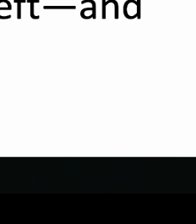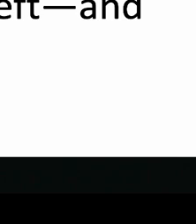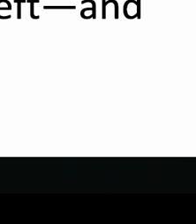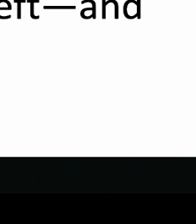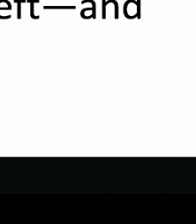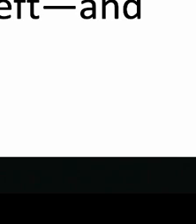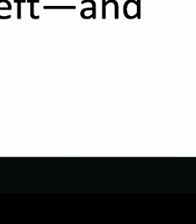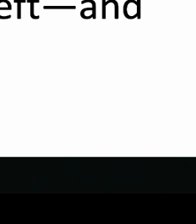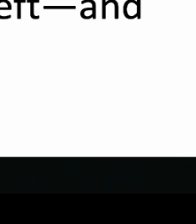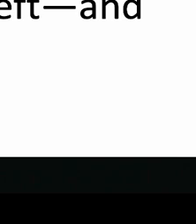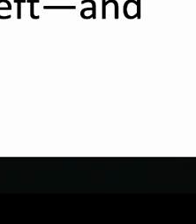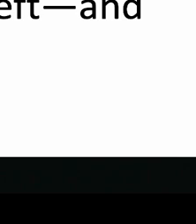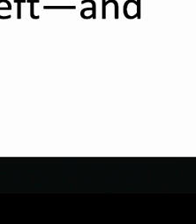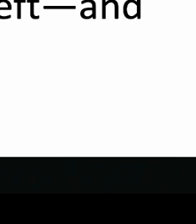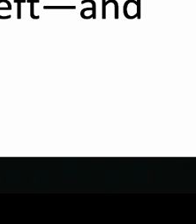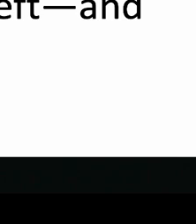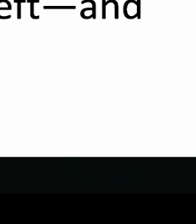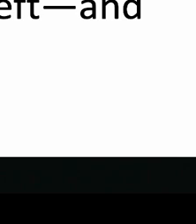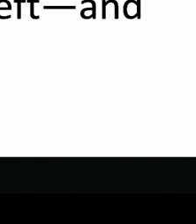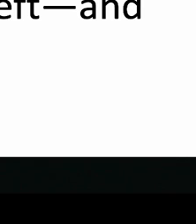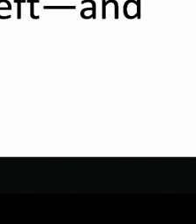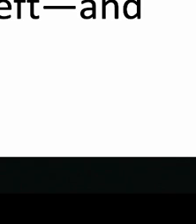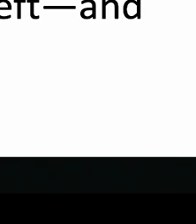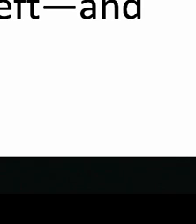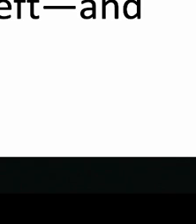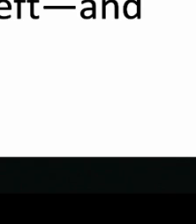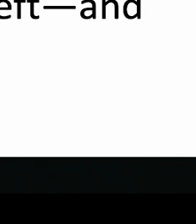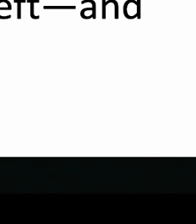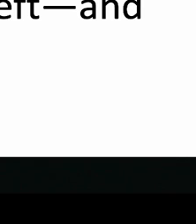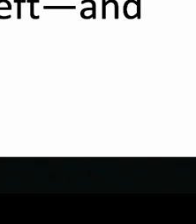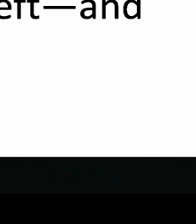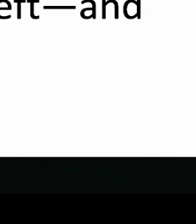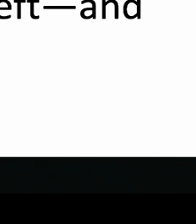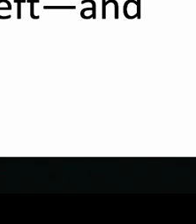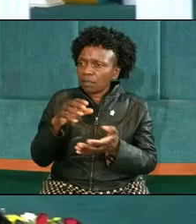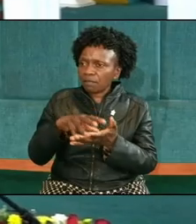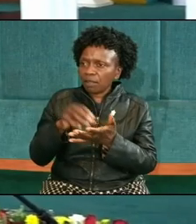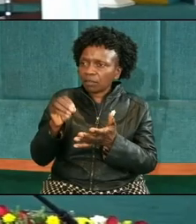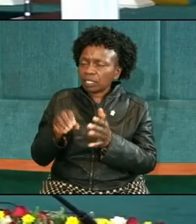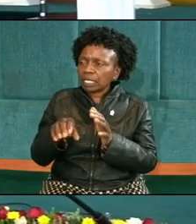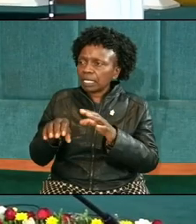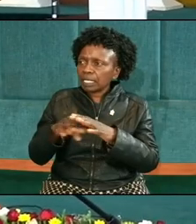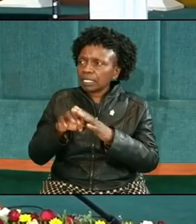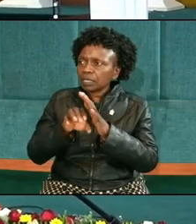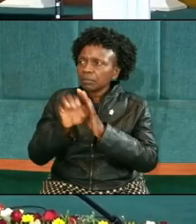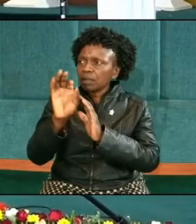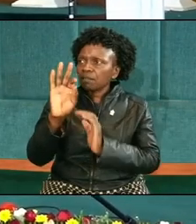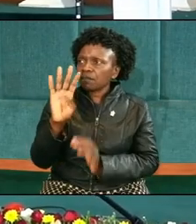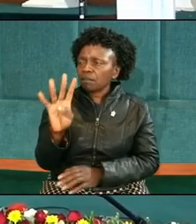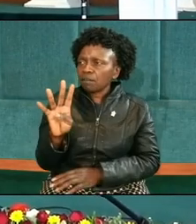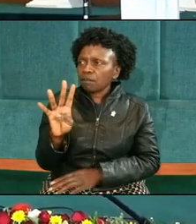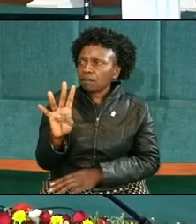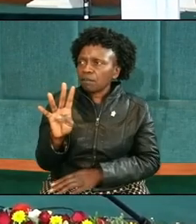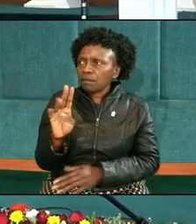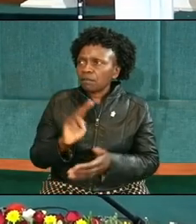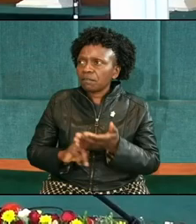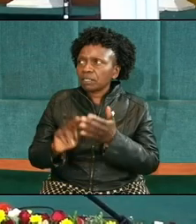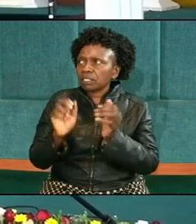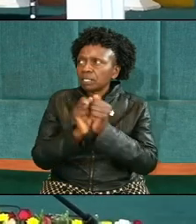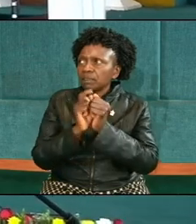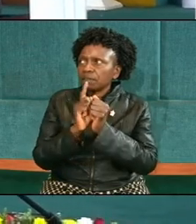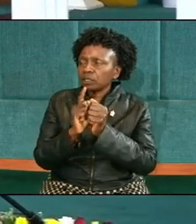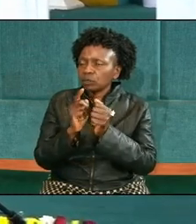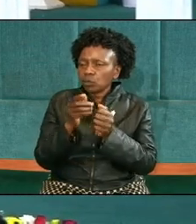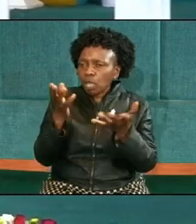When Jonah got the word, we found the population in chapter 4, verse 11, where